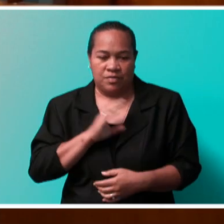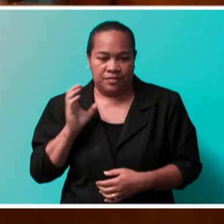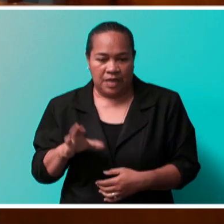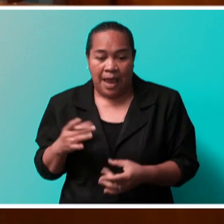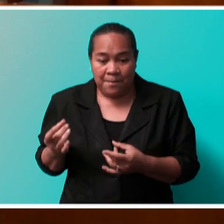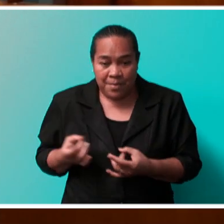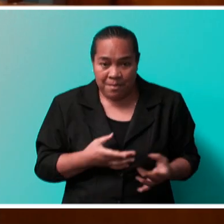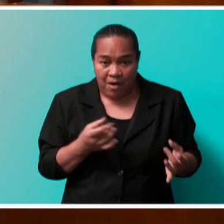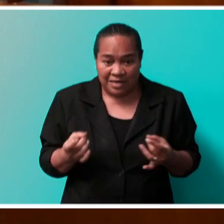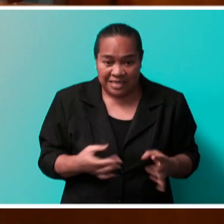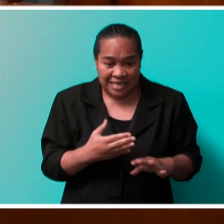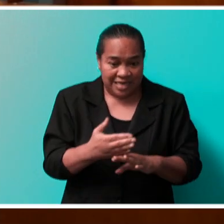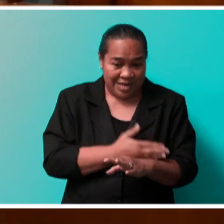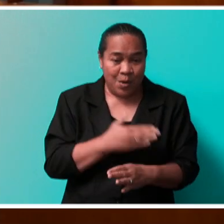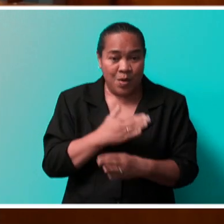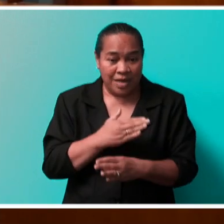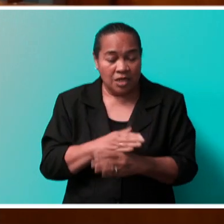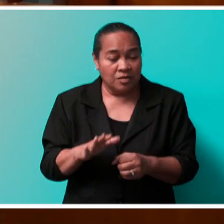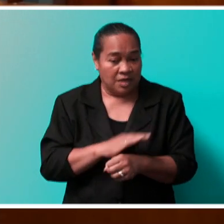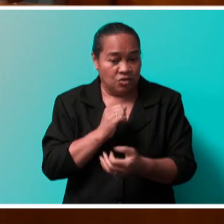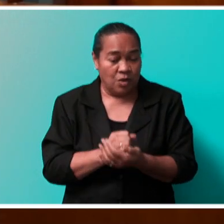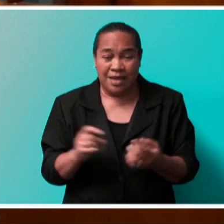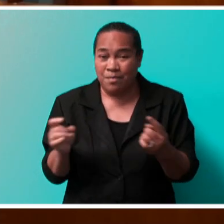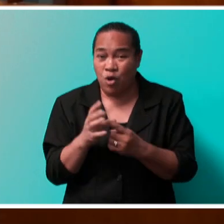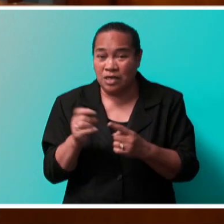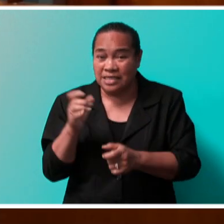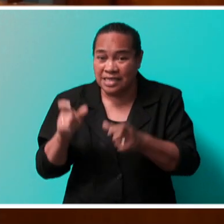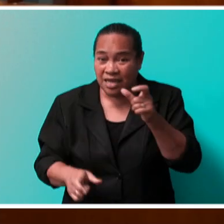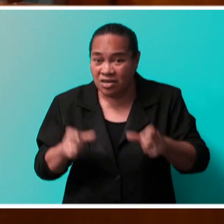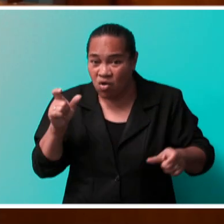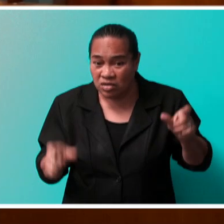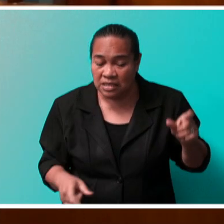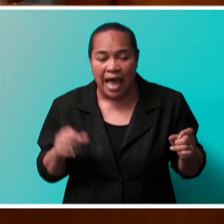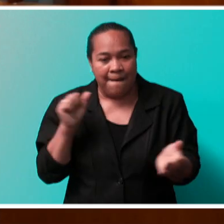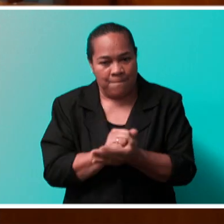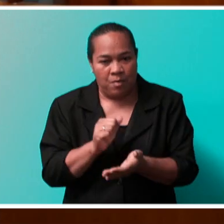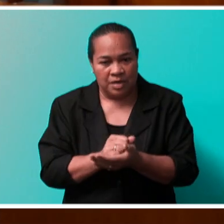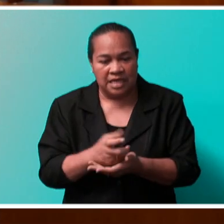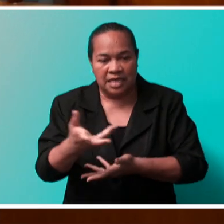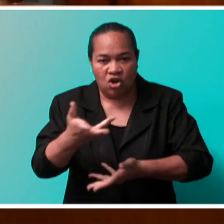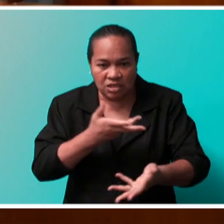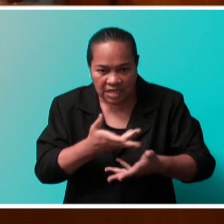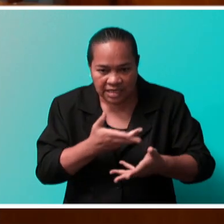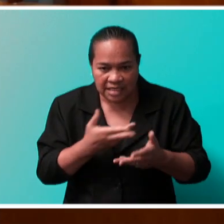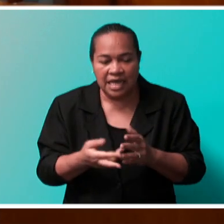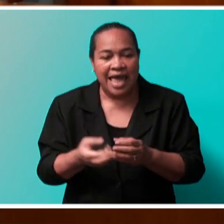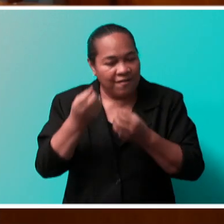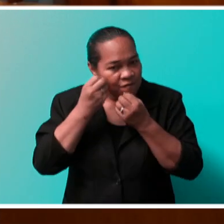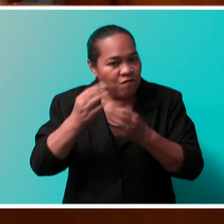work, ensuring that key stakeholders are properly consulted and informed